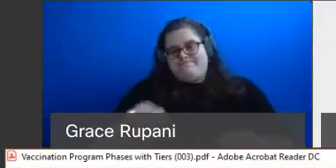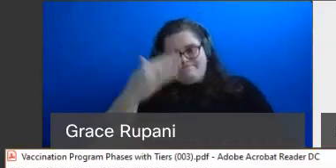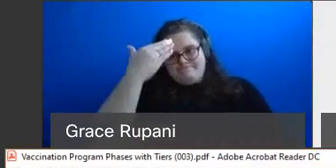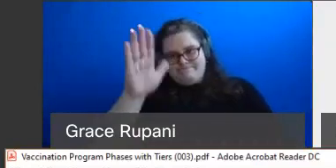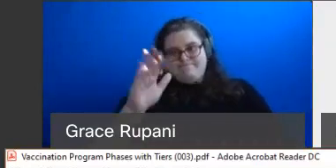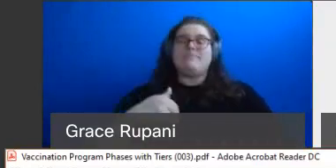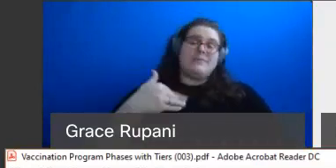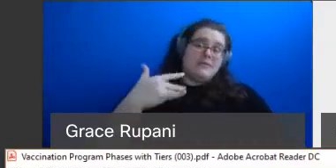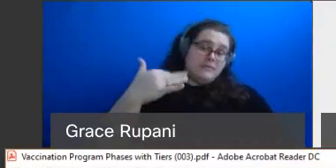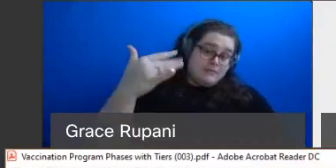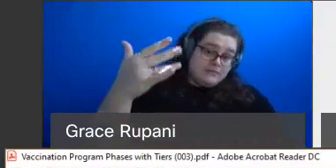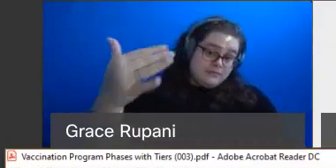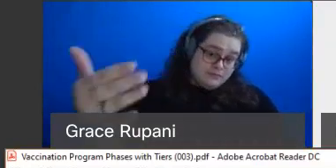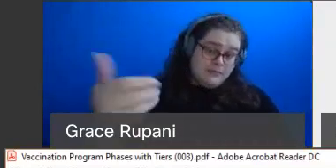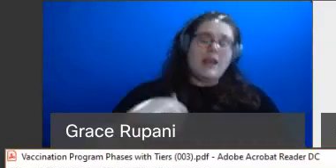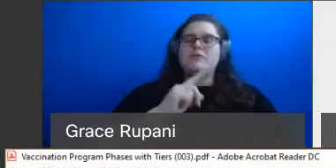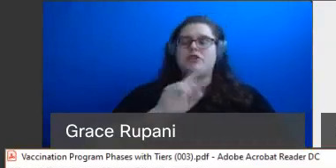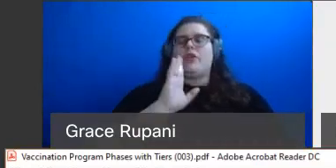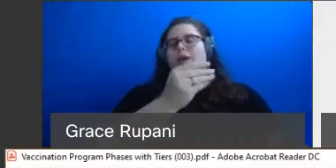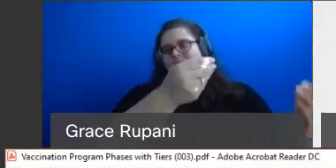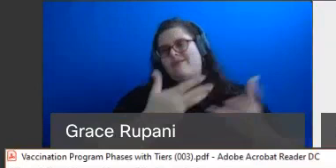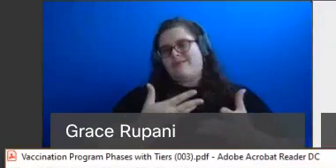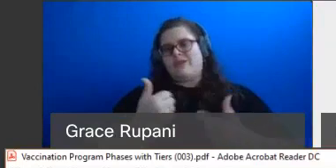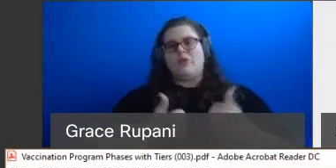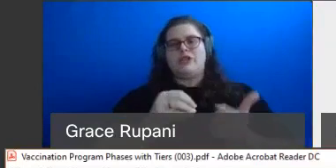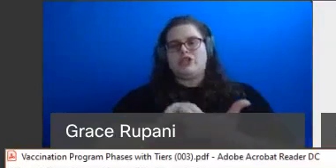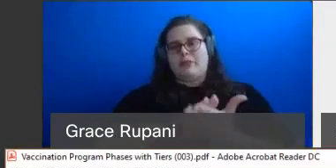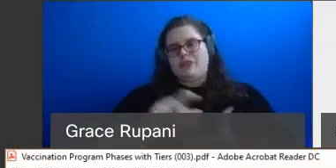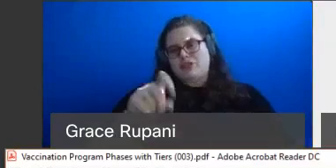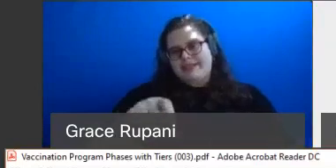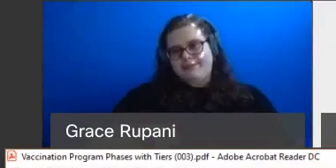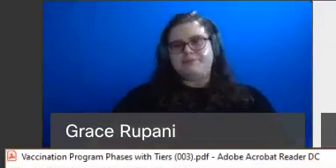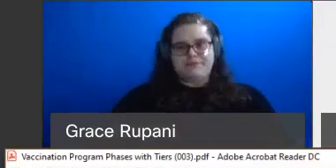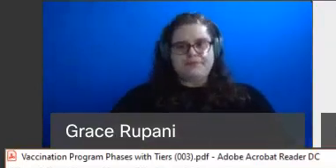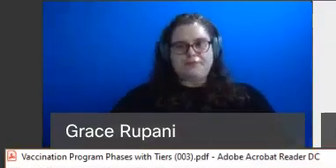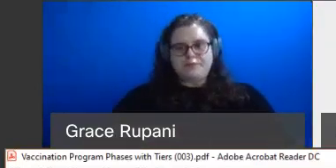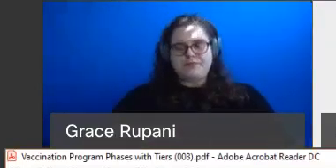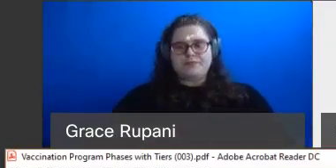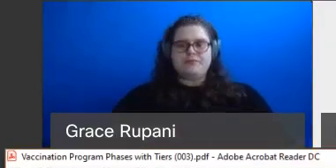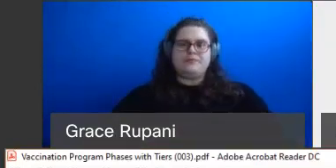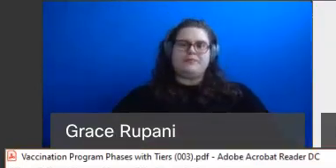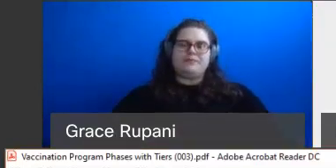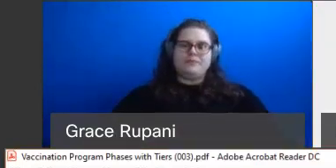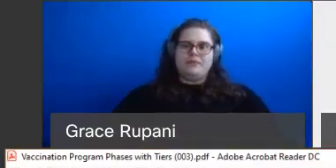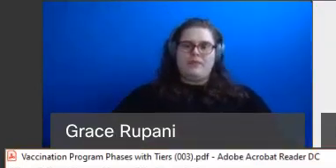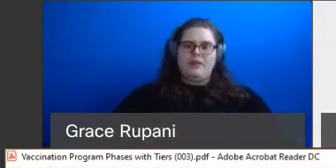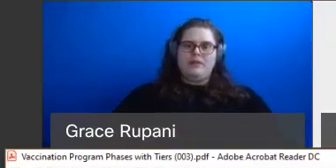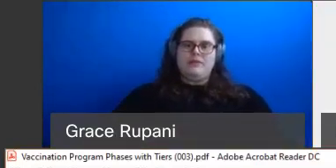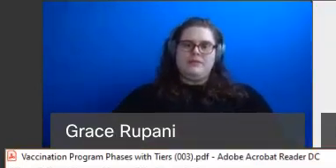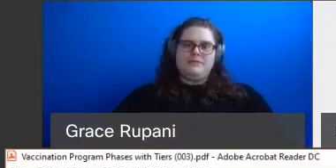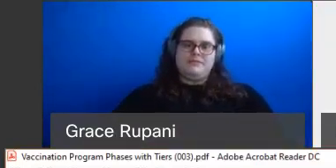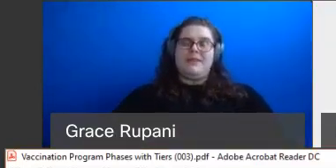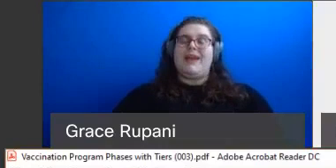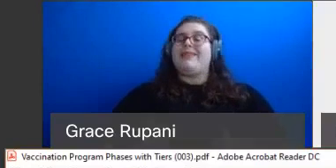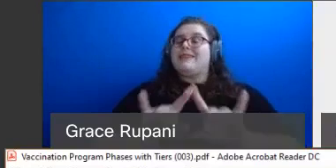time, then we'll be able to share that information. At that same time, essential employees